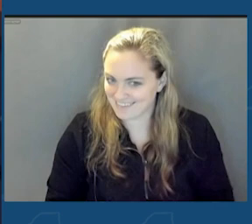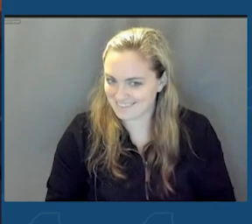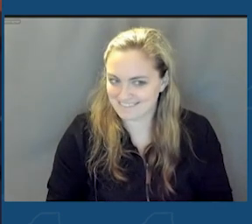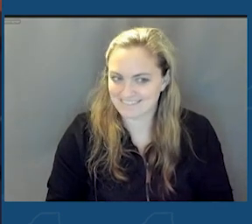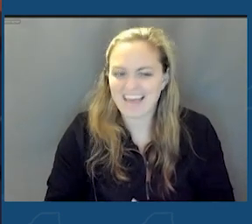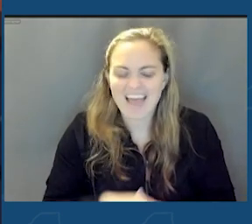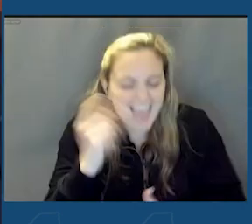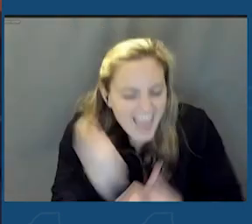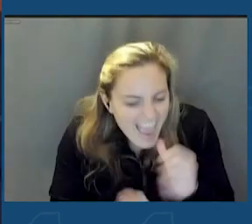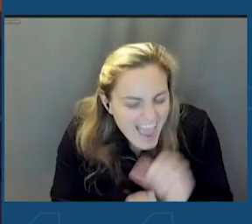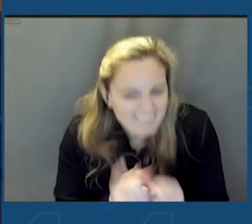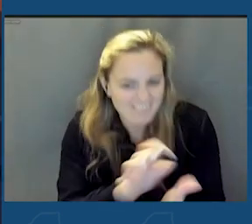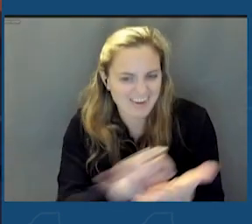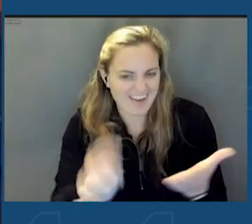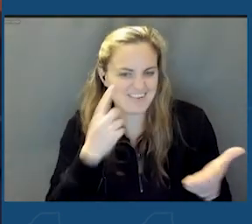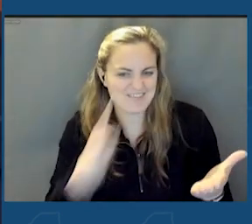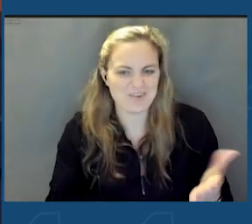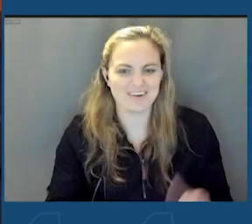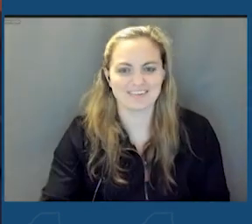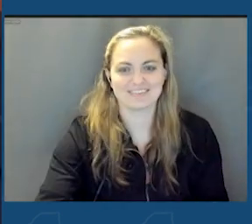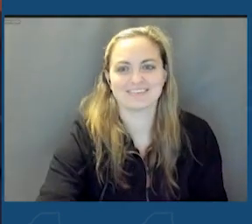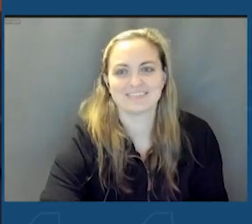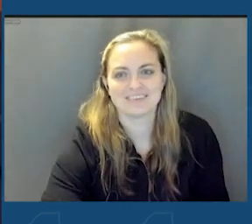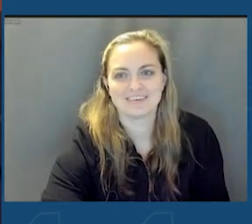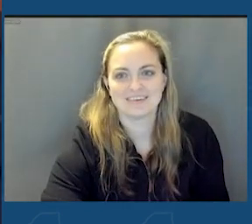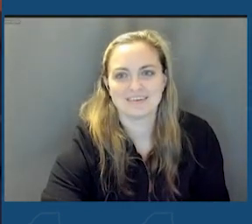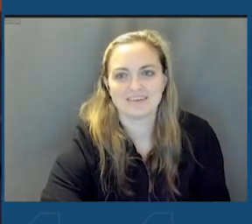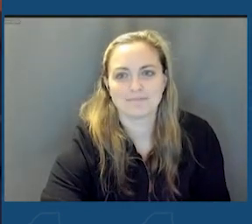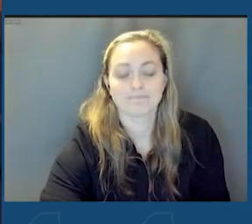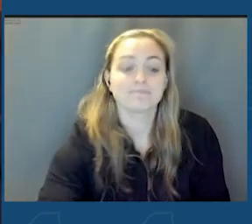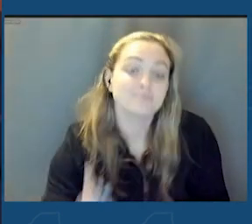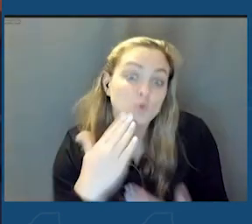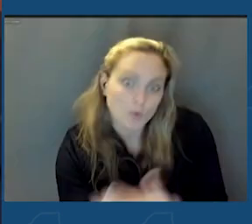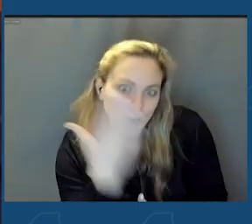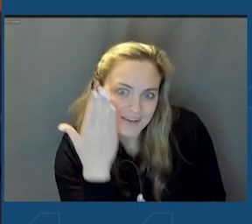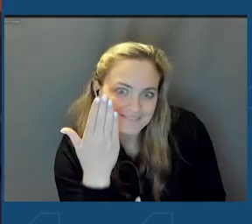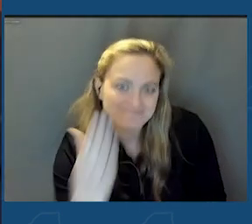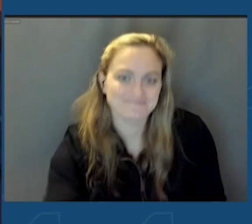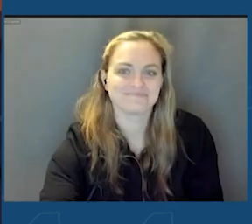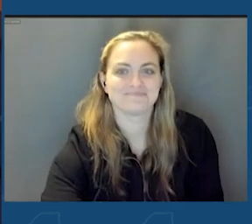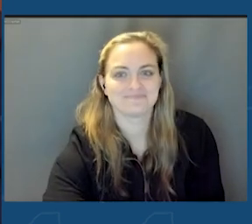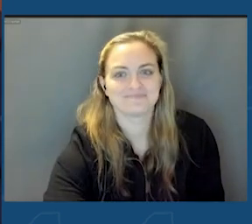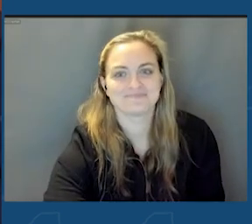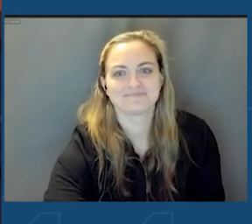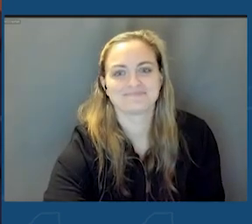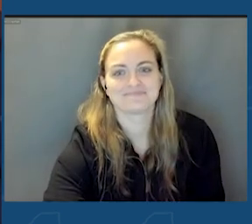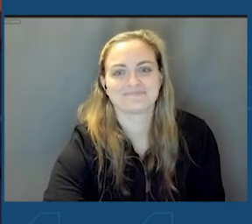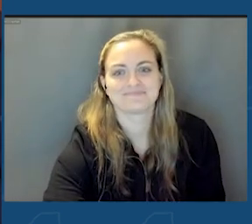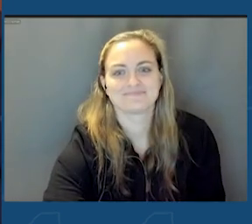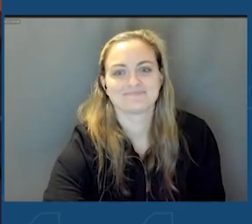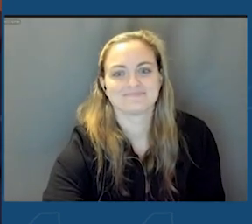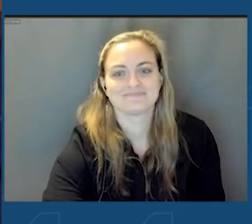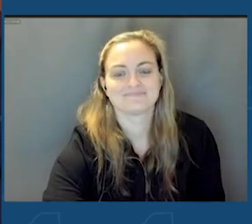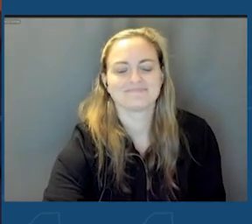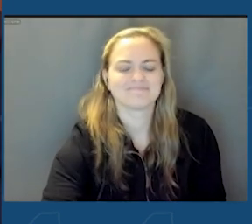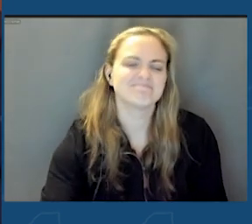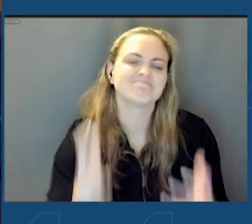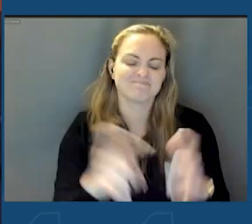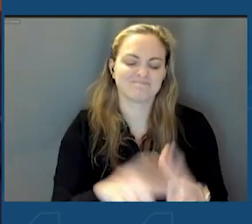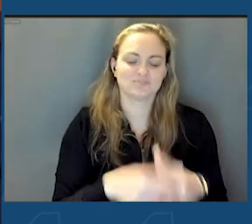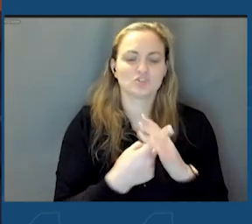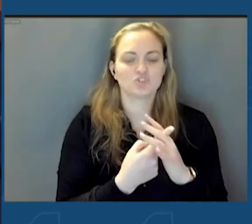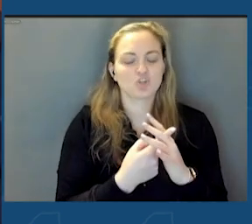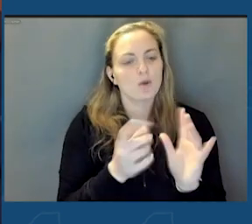everyone is accounted for. So first of all, good morning. Good morning. And I would like to start my remarks